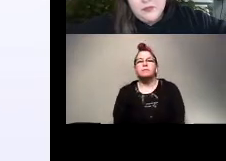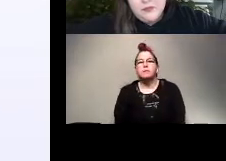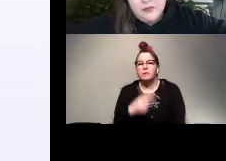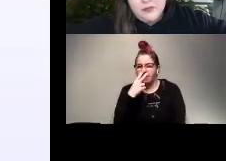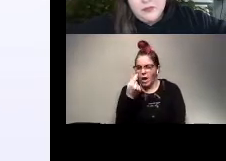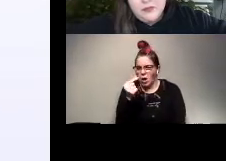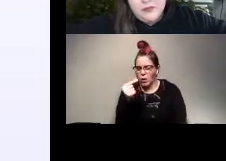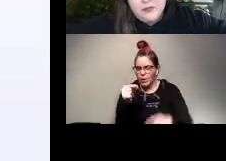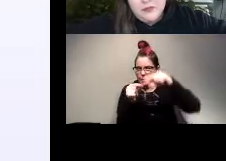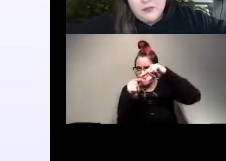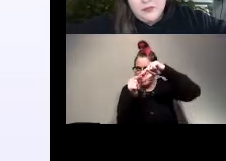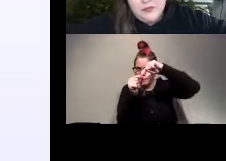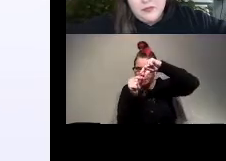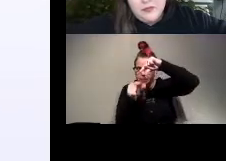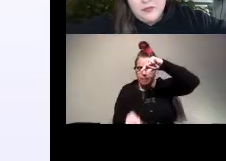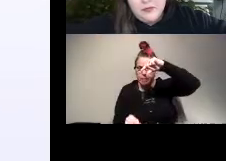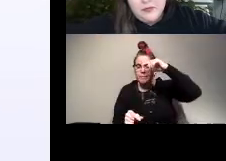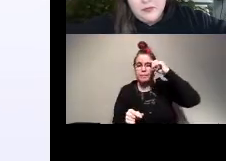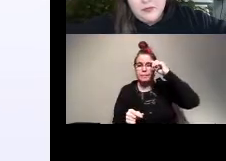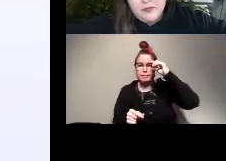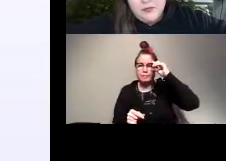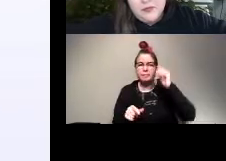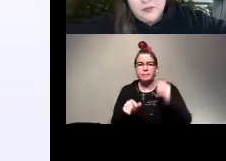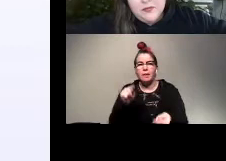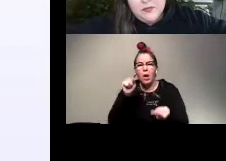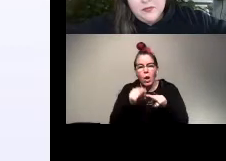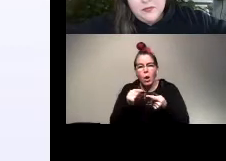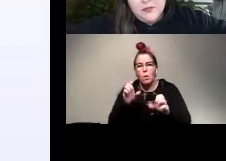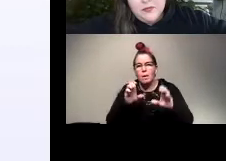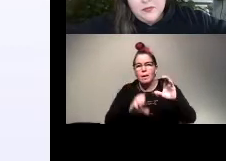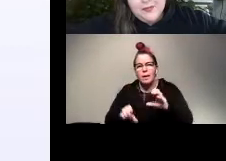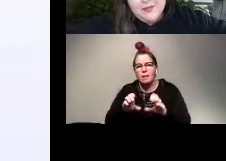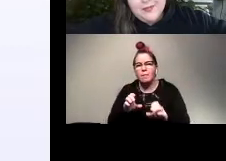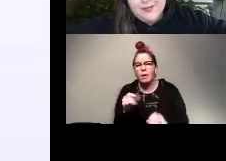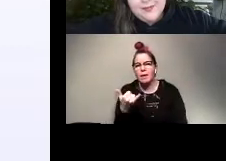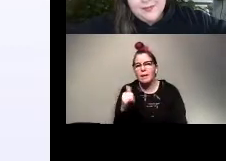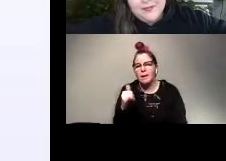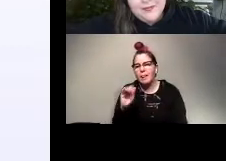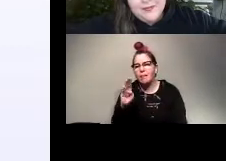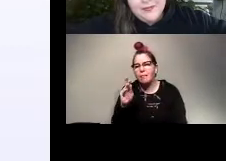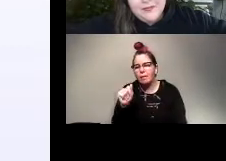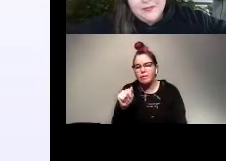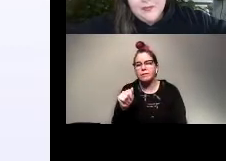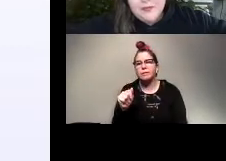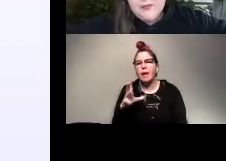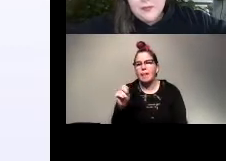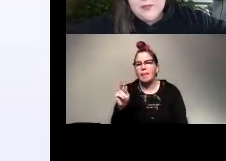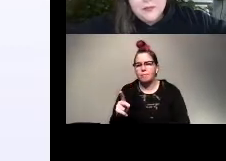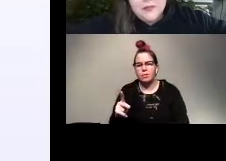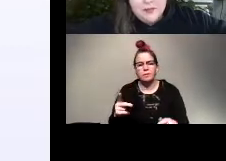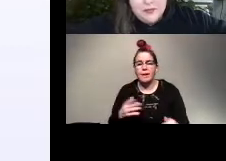arrow indicating that at a very low amount of some chemical, the little yellow bacterium and the person are both